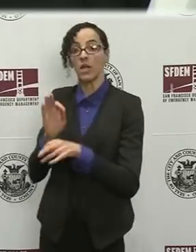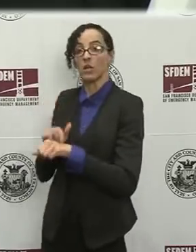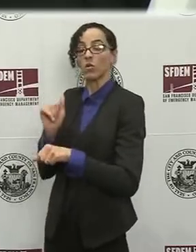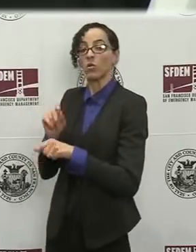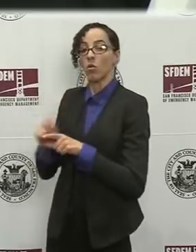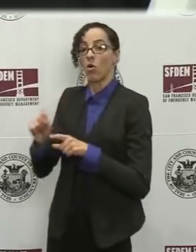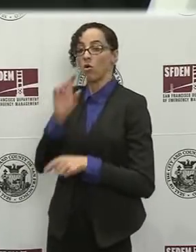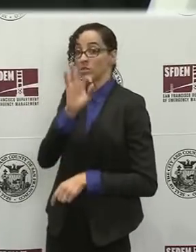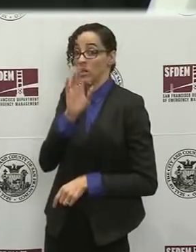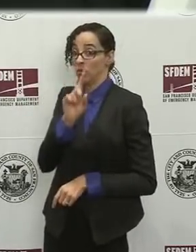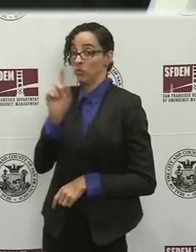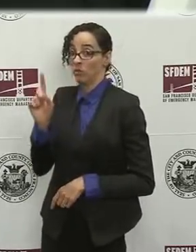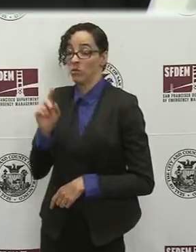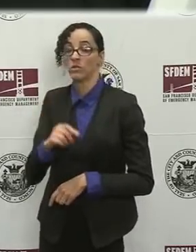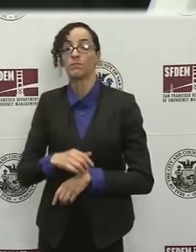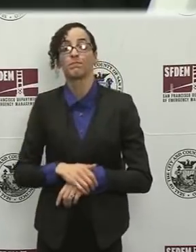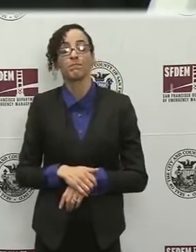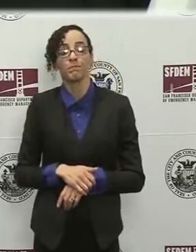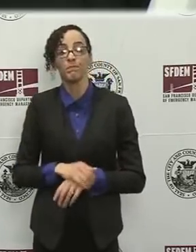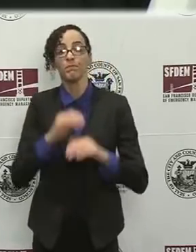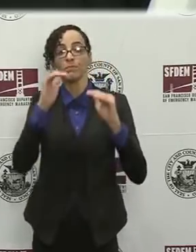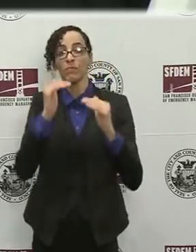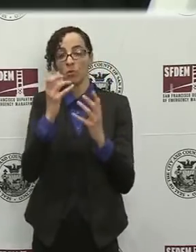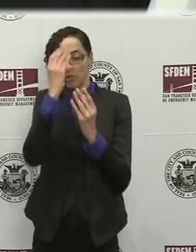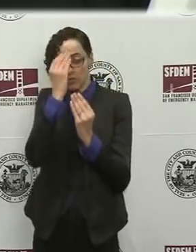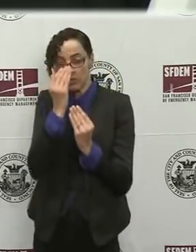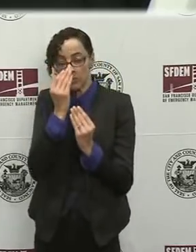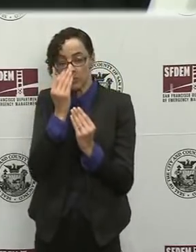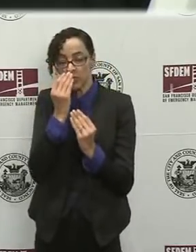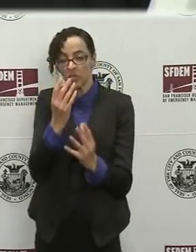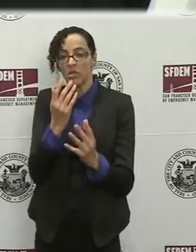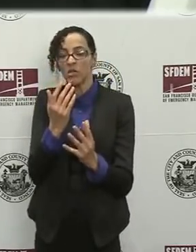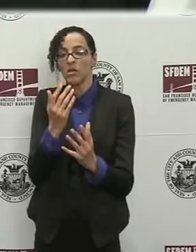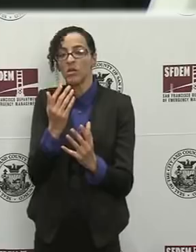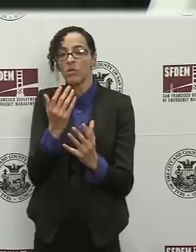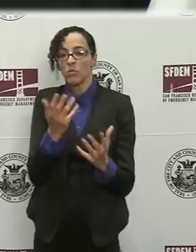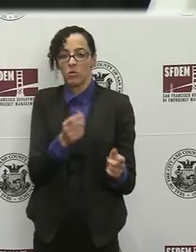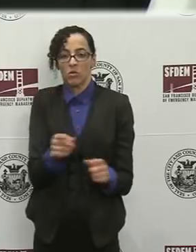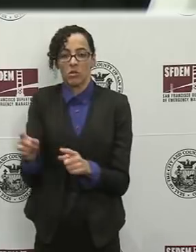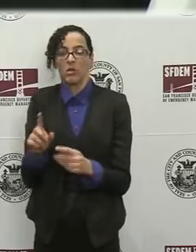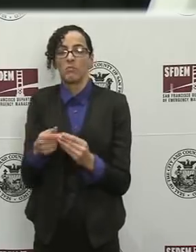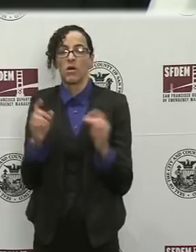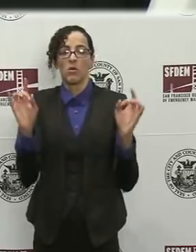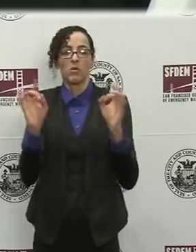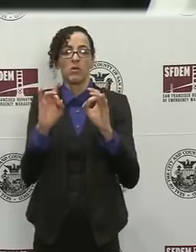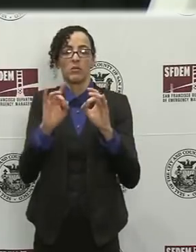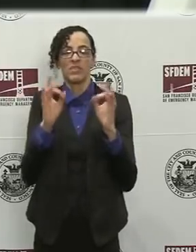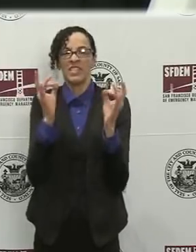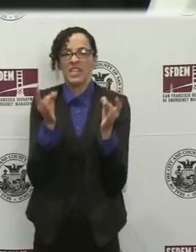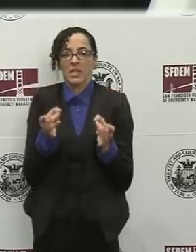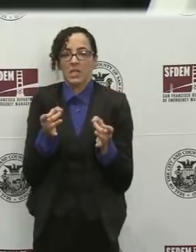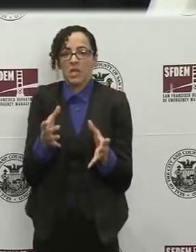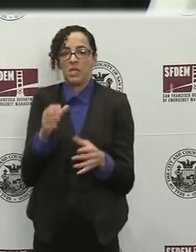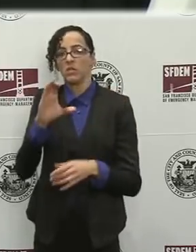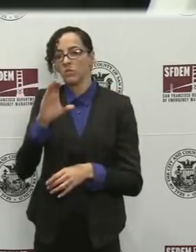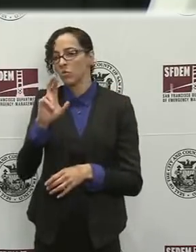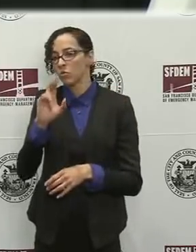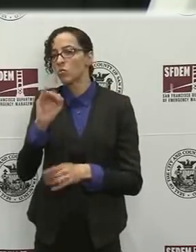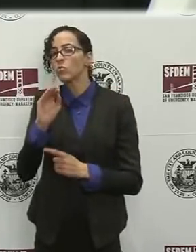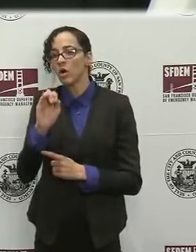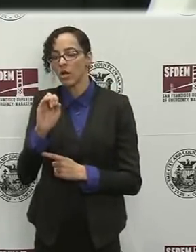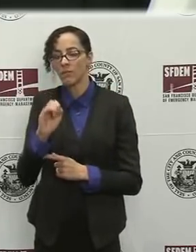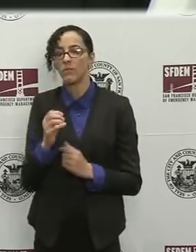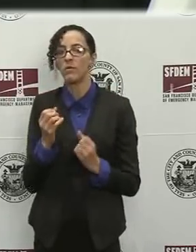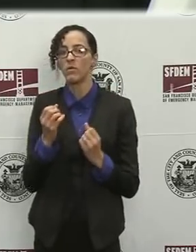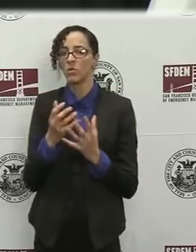also want to update on hate crimes. There's been a lot of talk about whether or not hate crimes have gone up in our